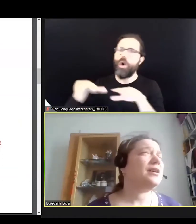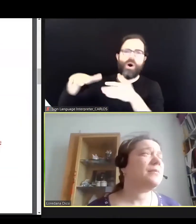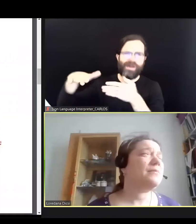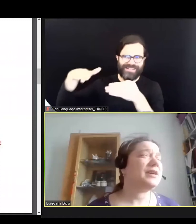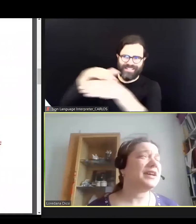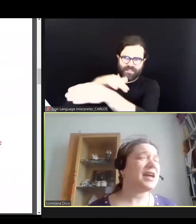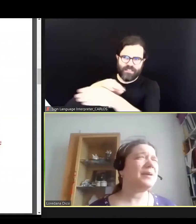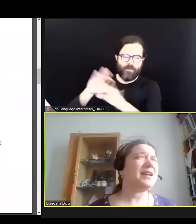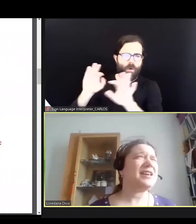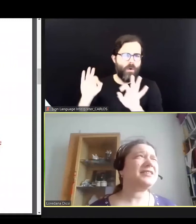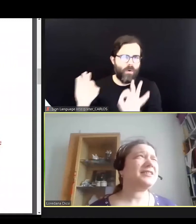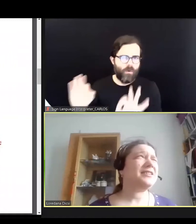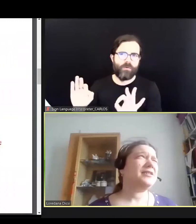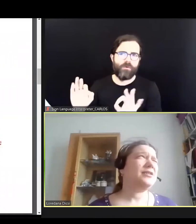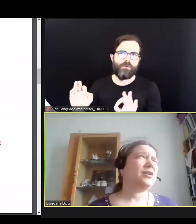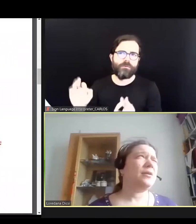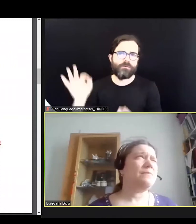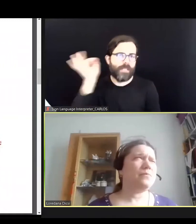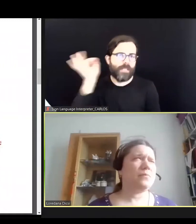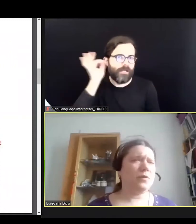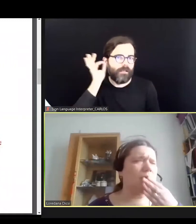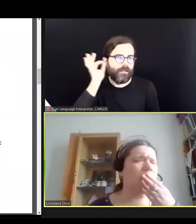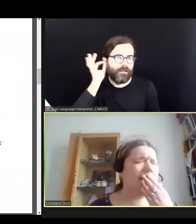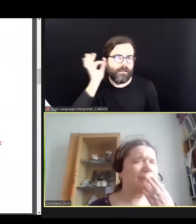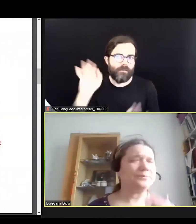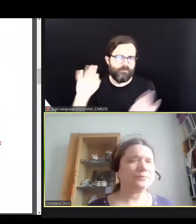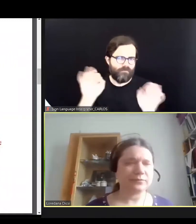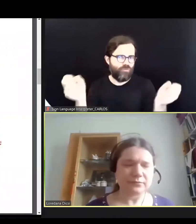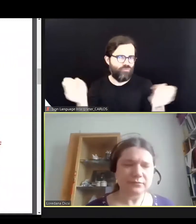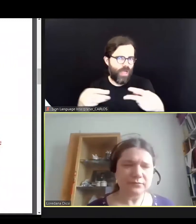Accessibility of the online platforms, because now maybe